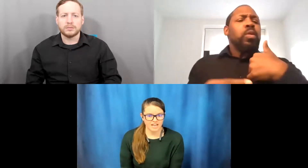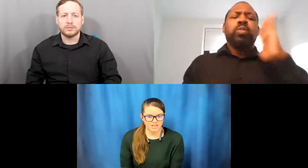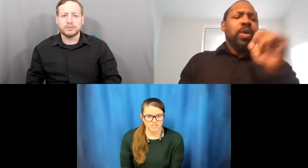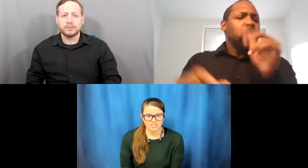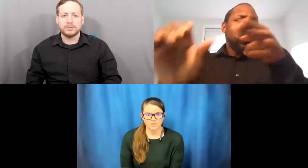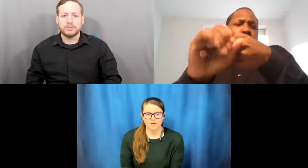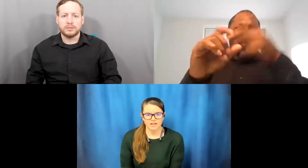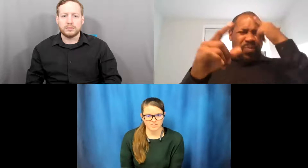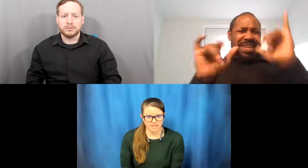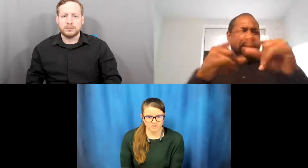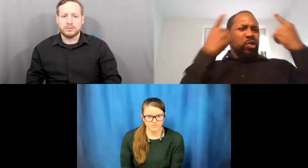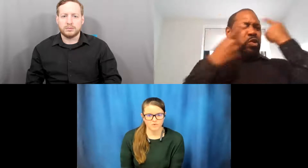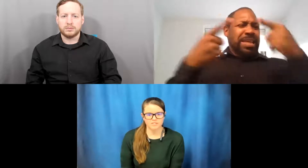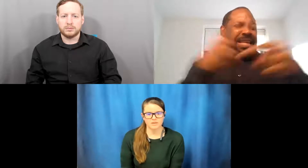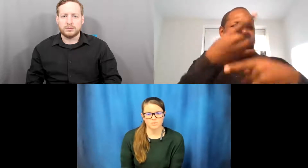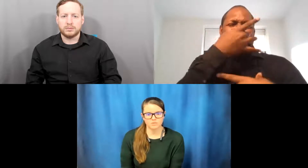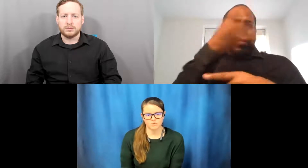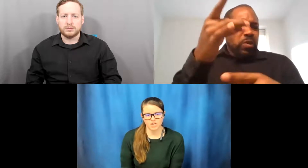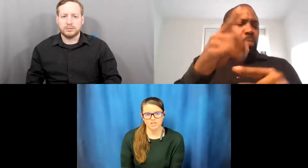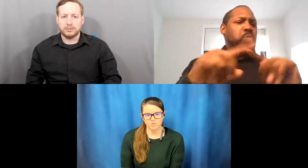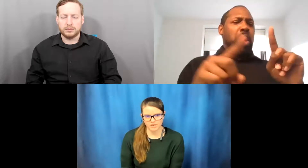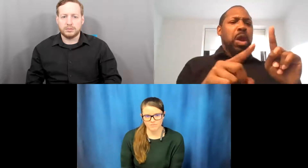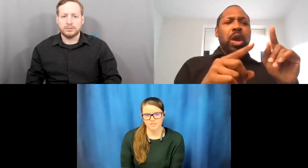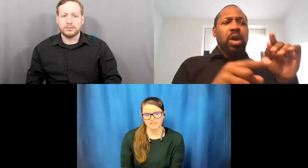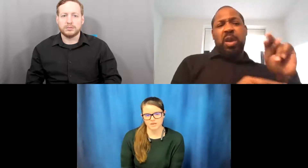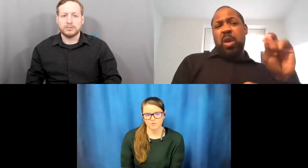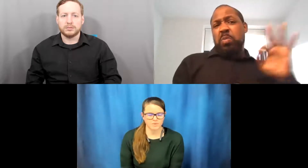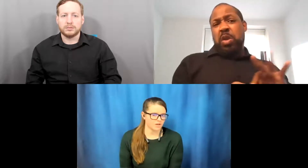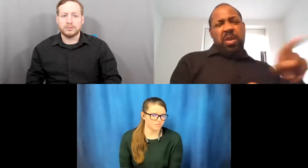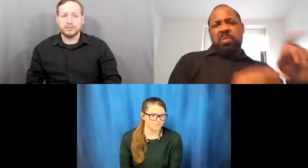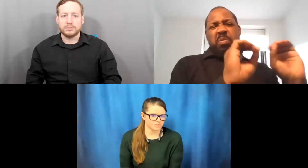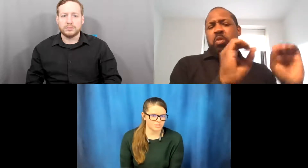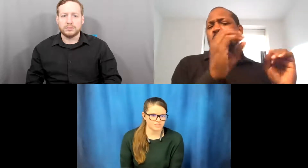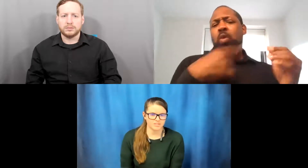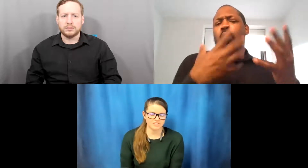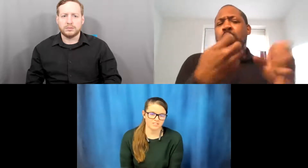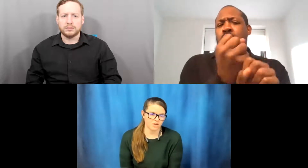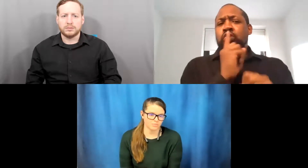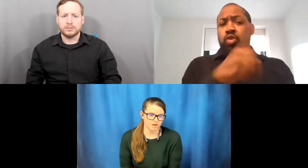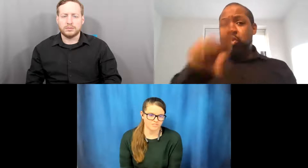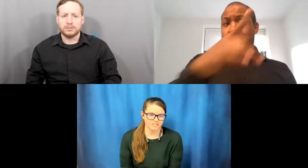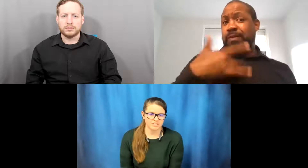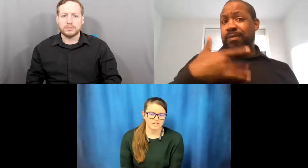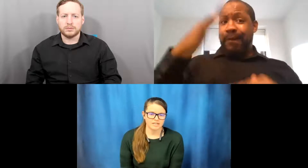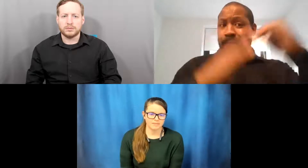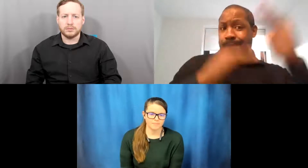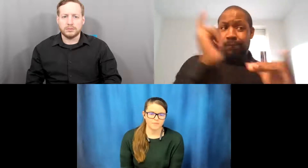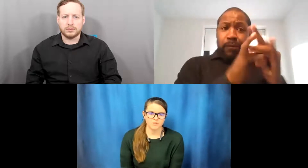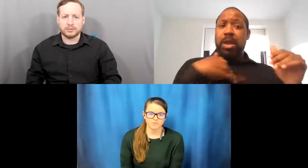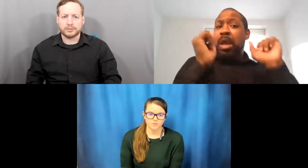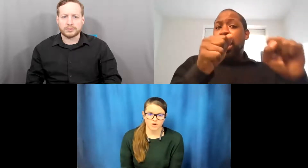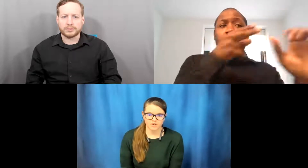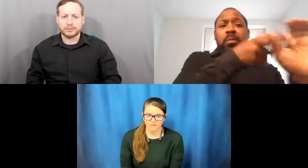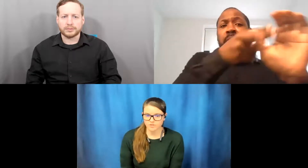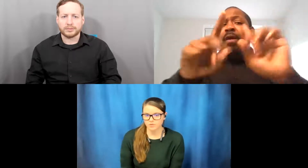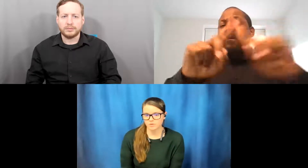state agency or anything else, of course, I would not join, because that would be a conflict of interest, but this is a nonprofit. So if